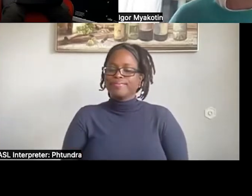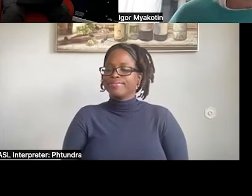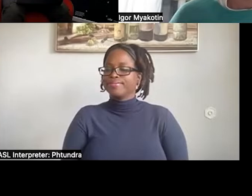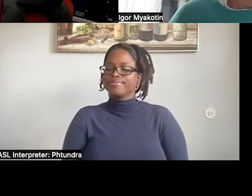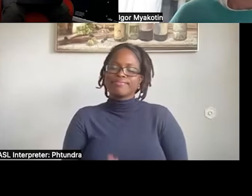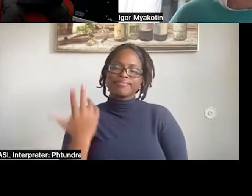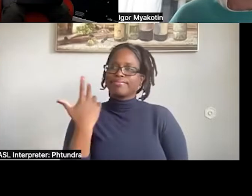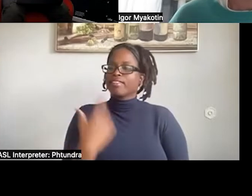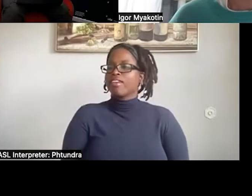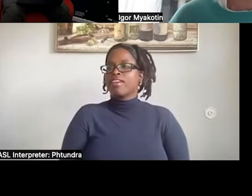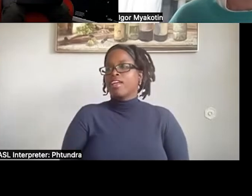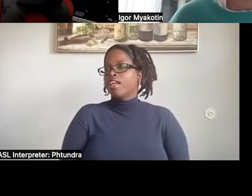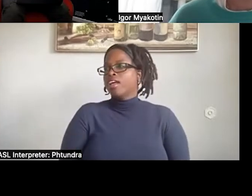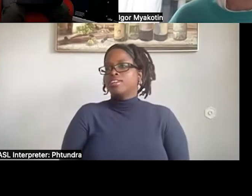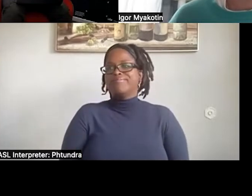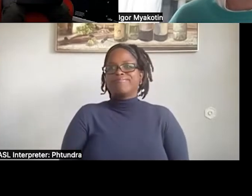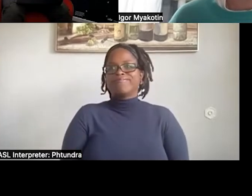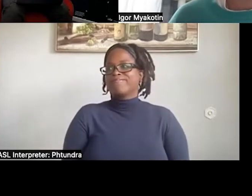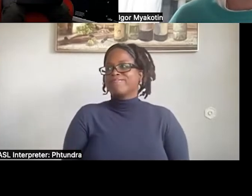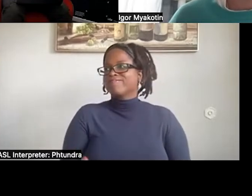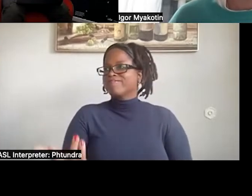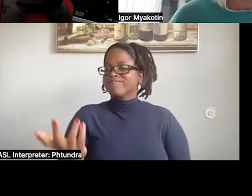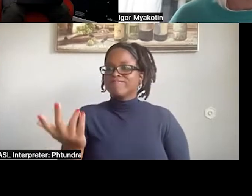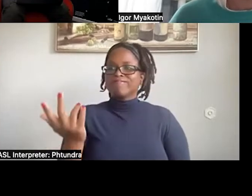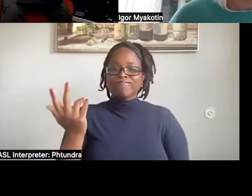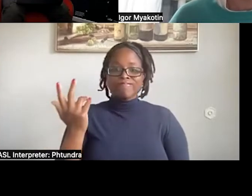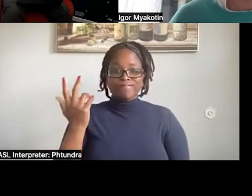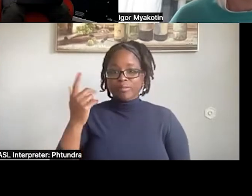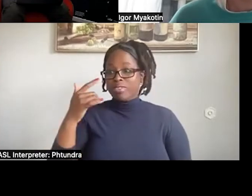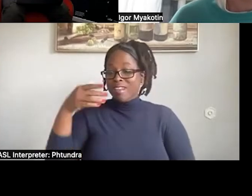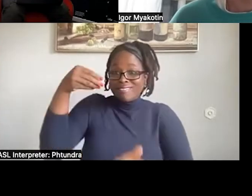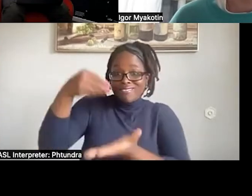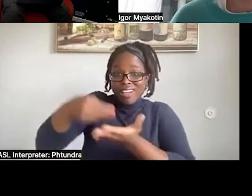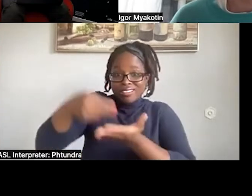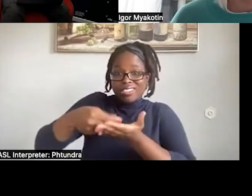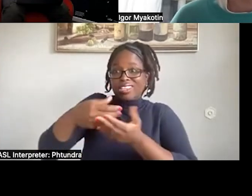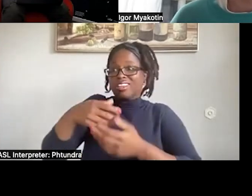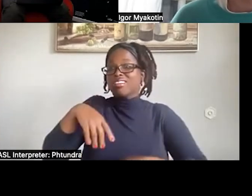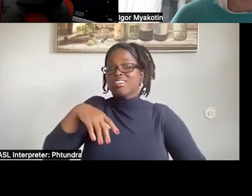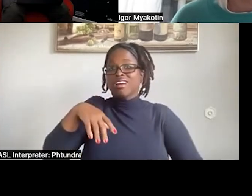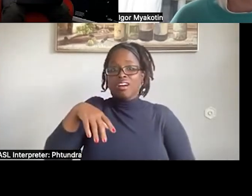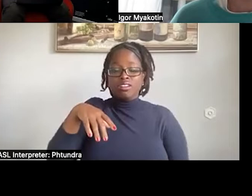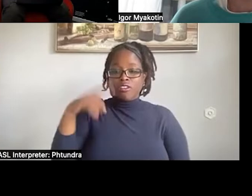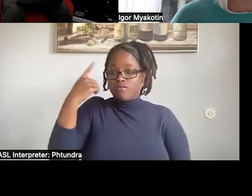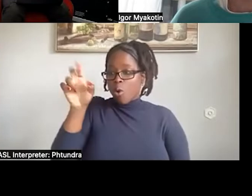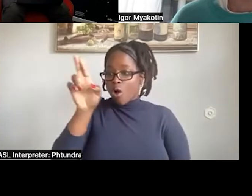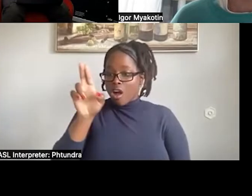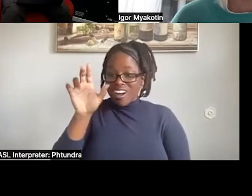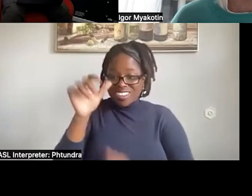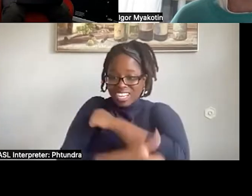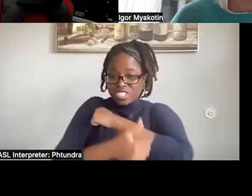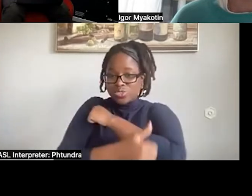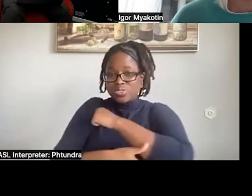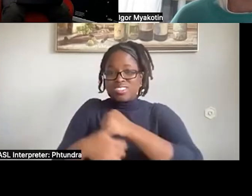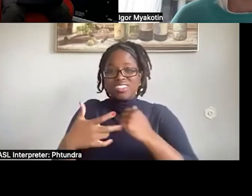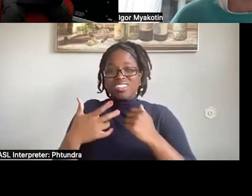yeah, and then I can't change the whole understanding of funding in a country, that you have to go and find rich